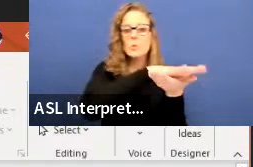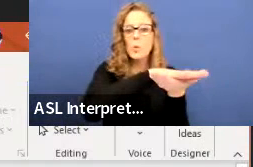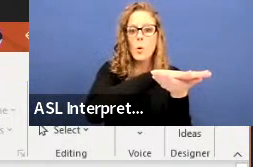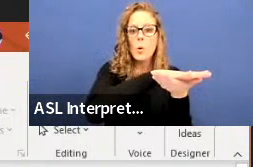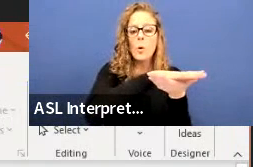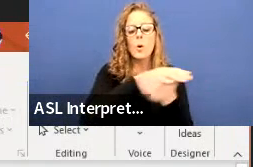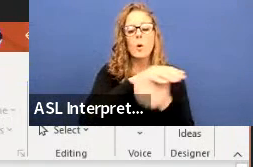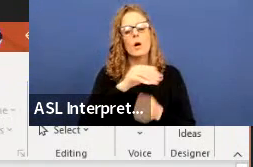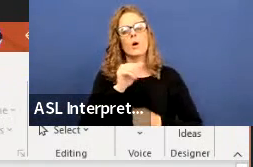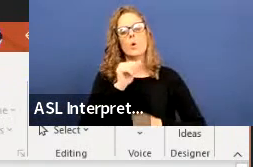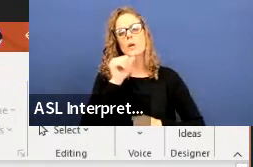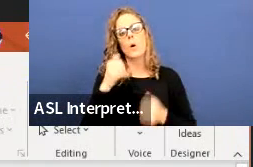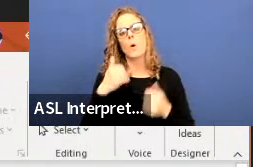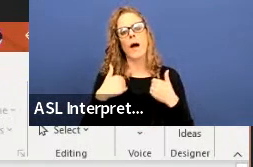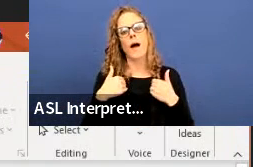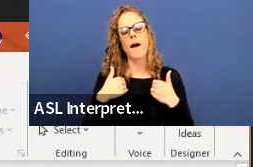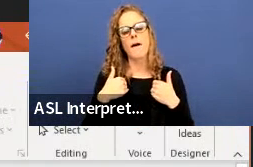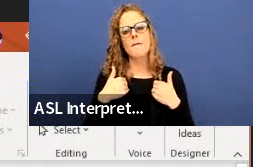homeless,